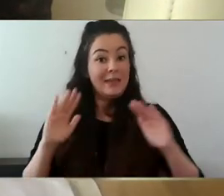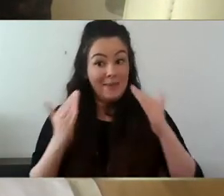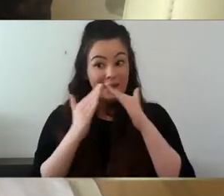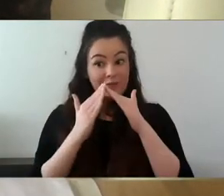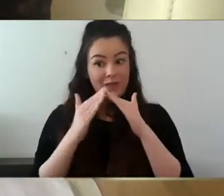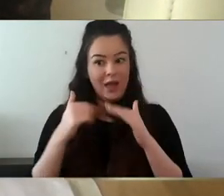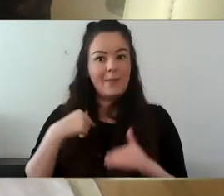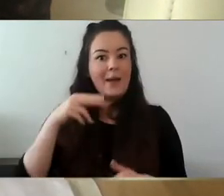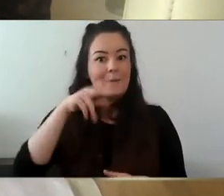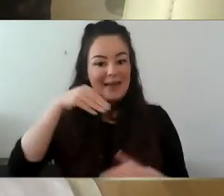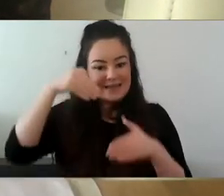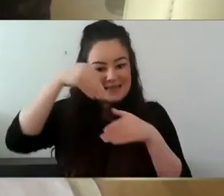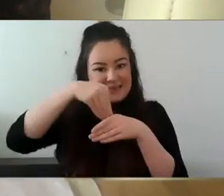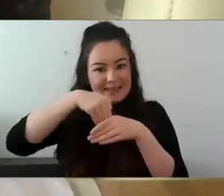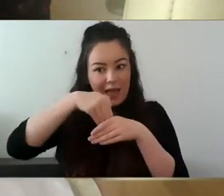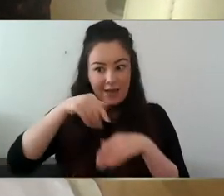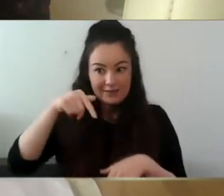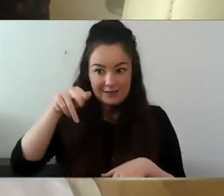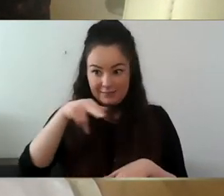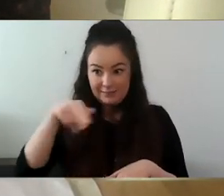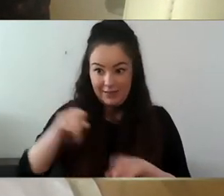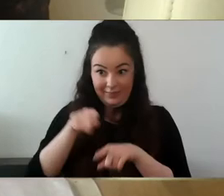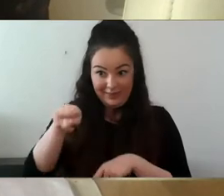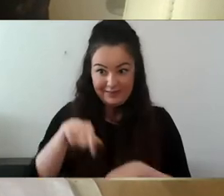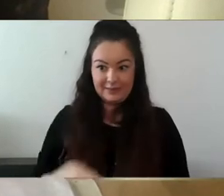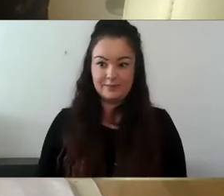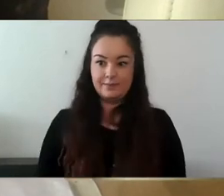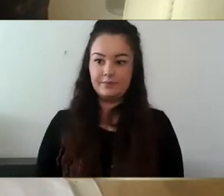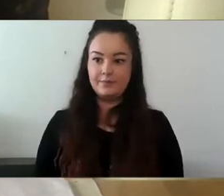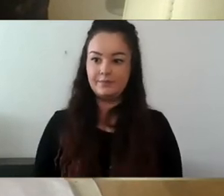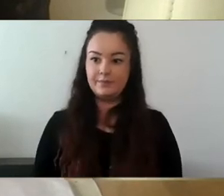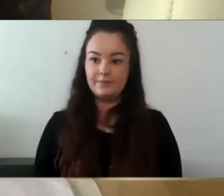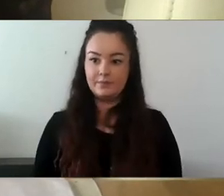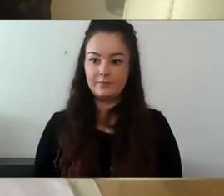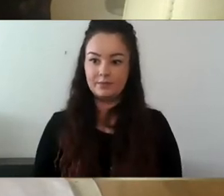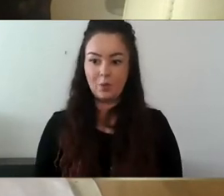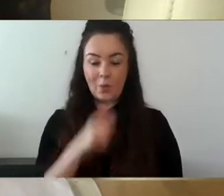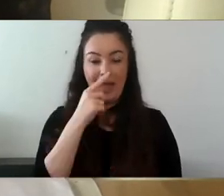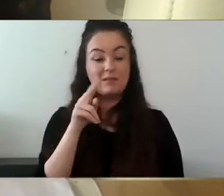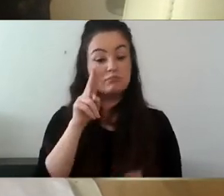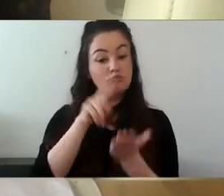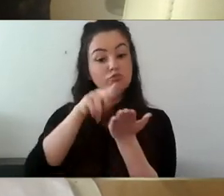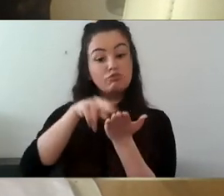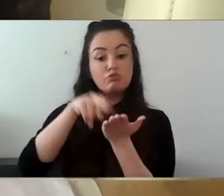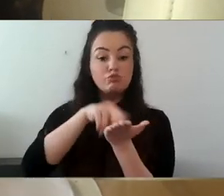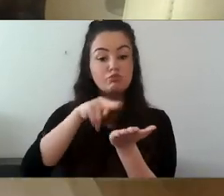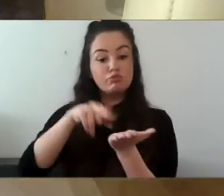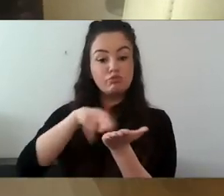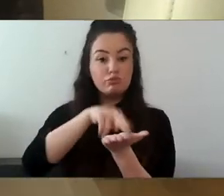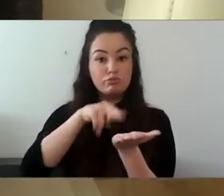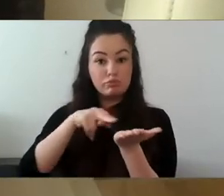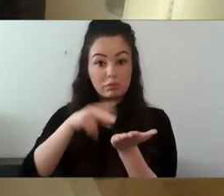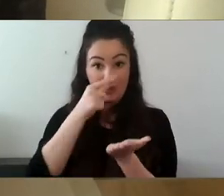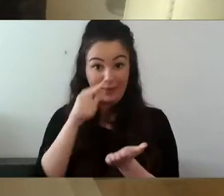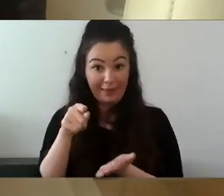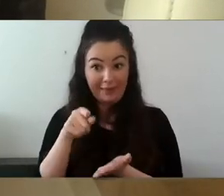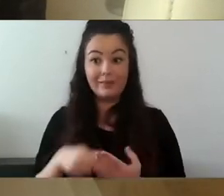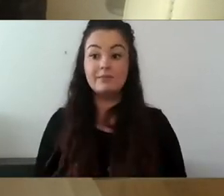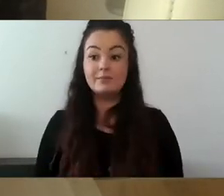paint inside of the mountains like this. So you can splodge with your paintbrush like